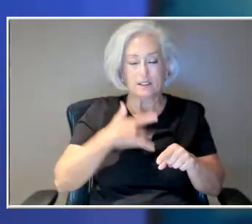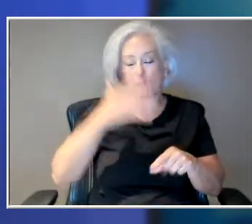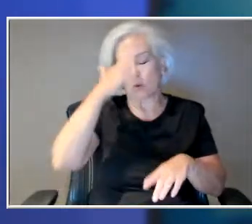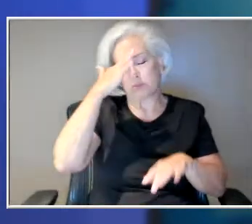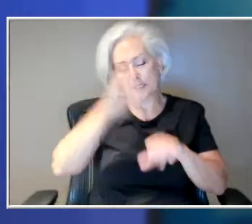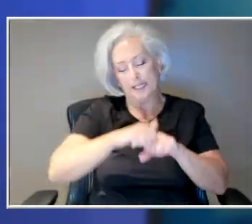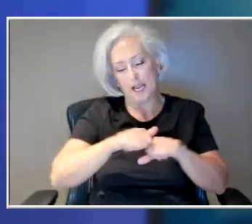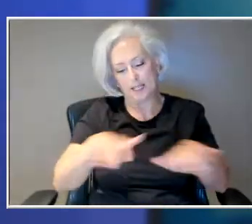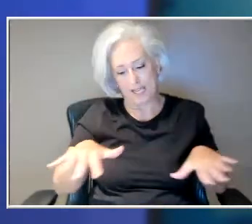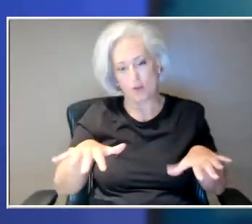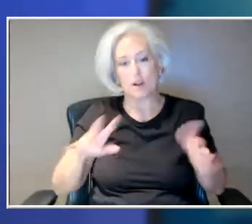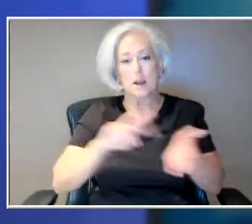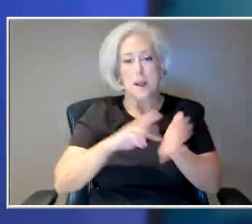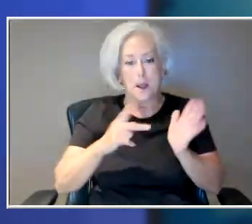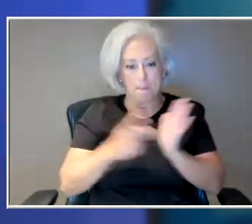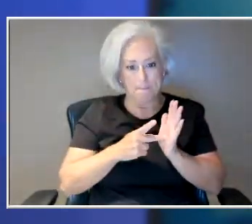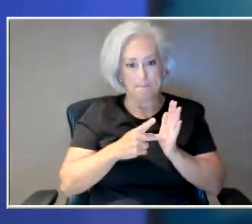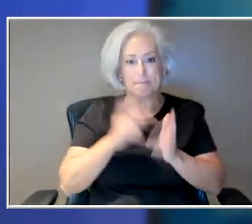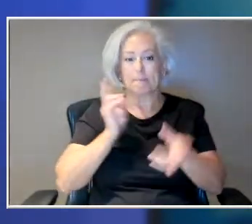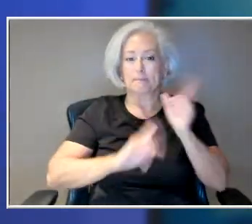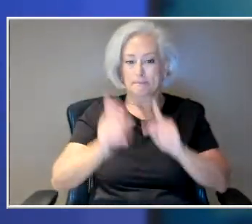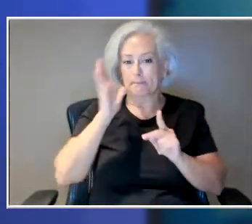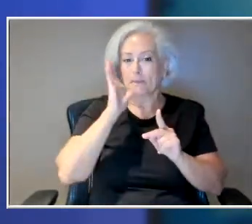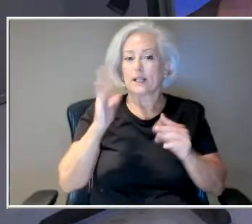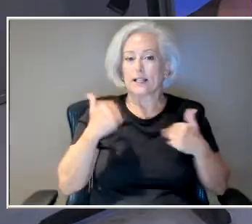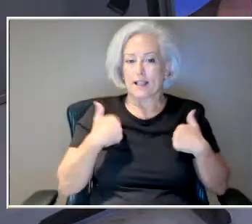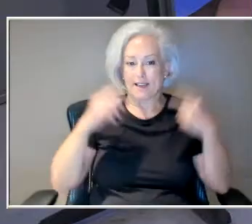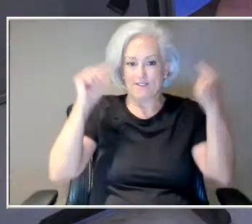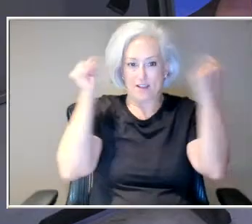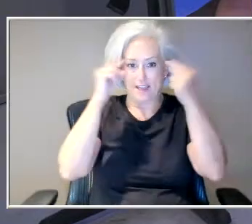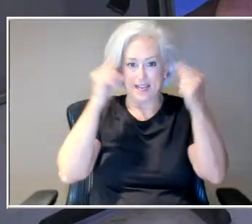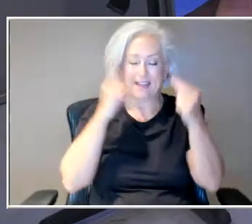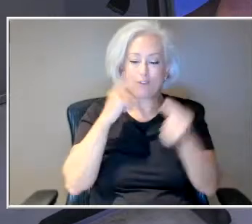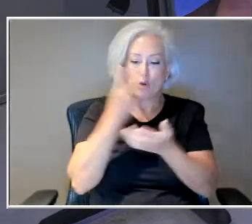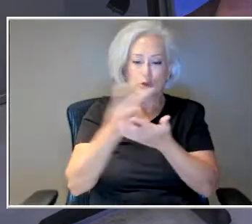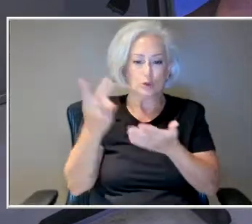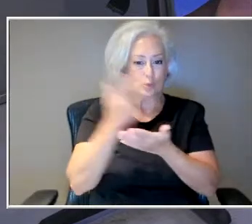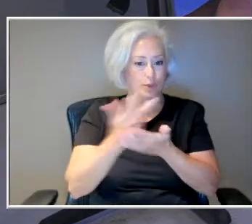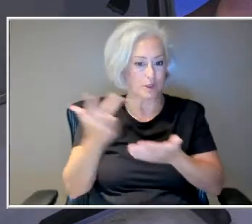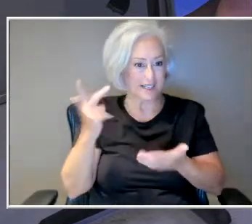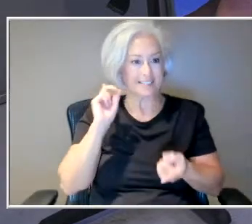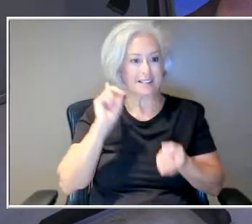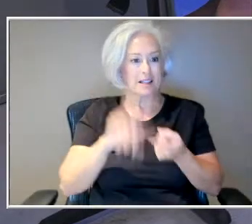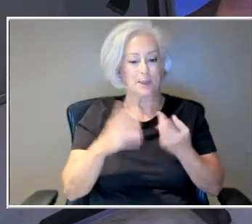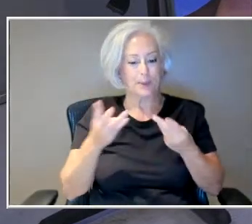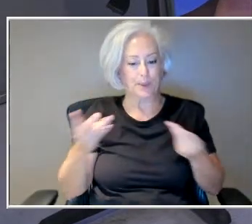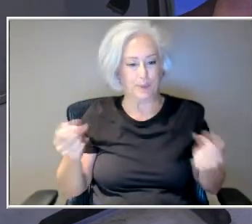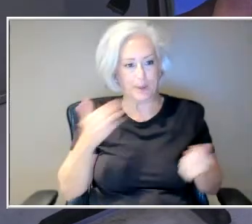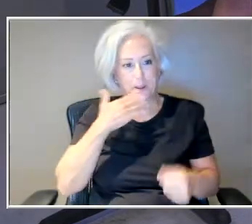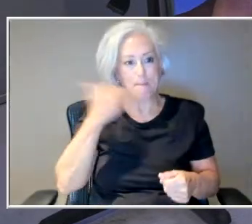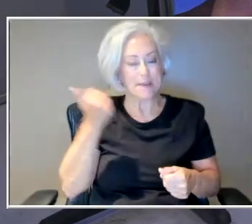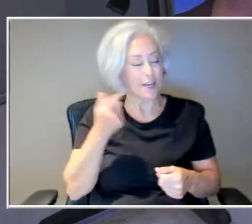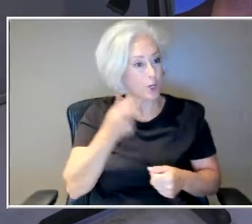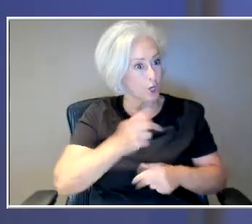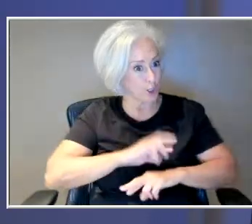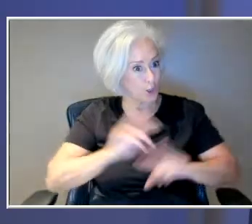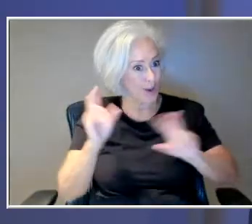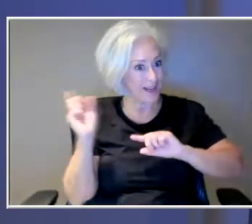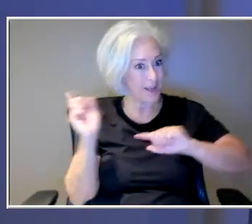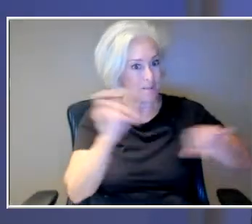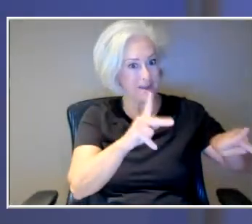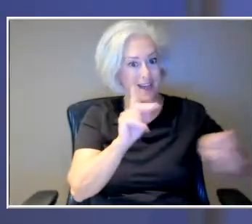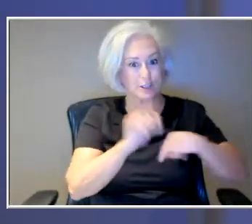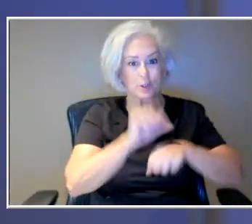important headache for weeks until it gets better. So, and you're about ready to go back to work teaching. I am. And